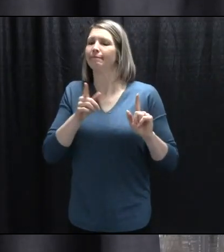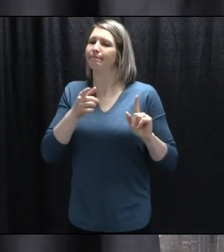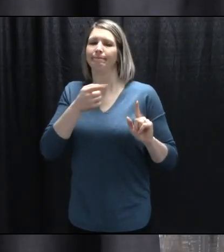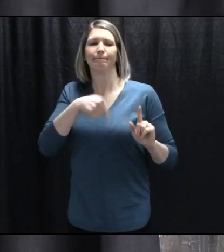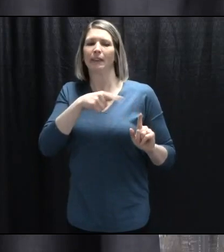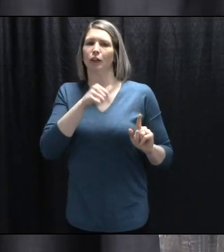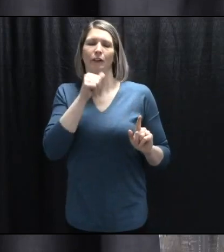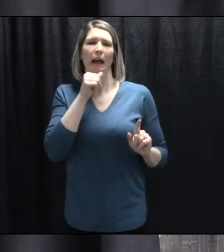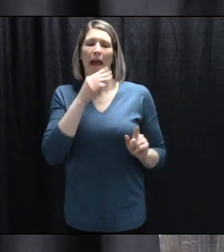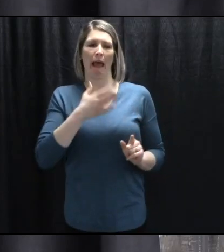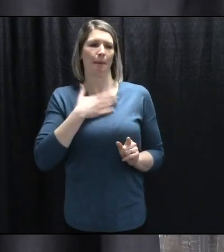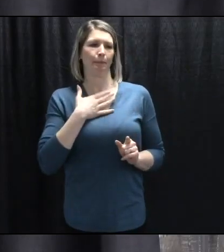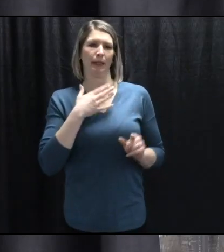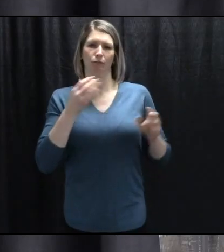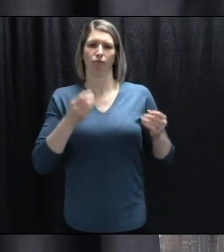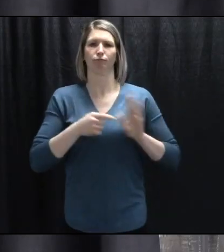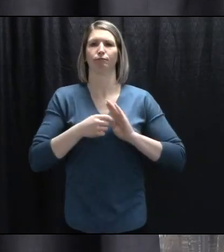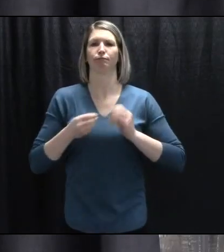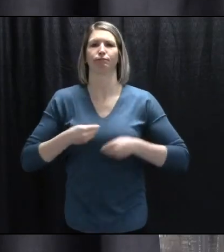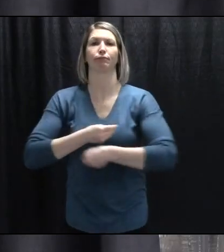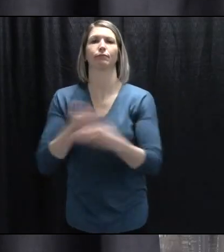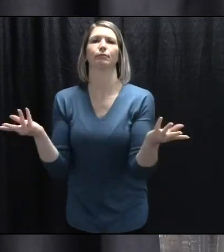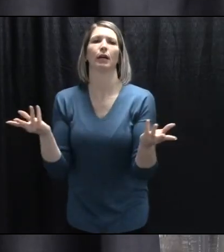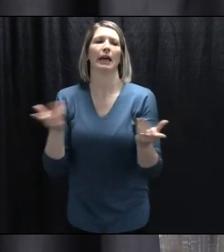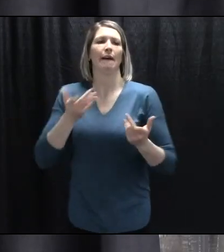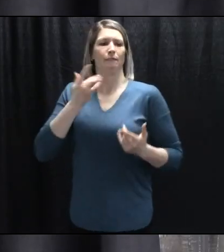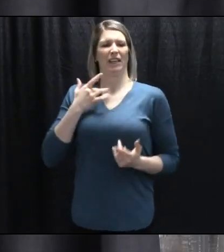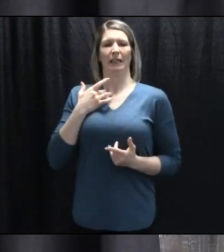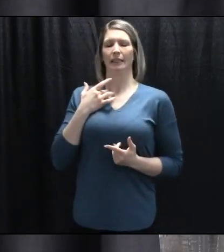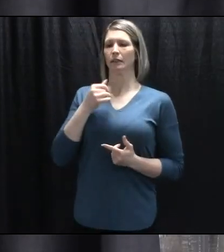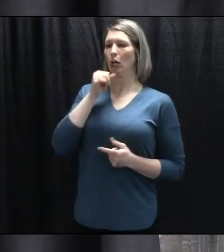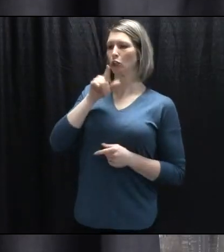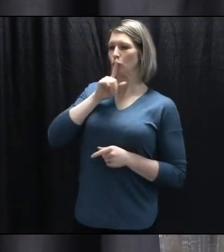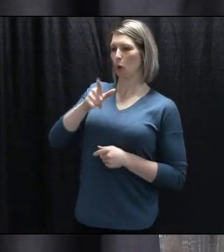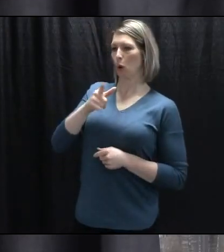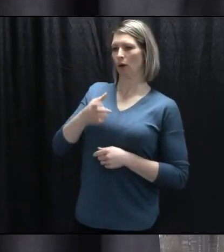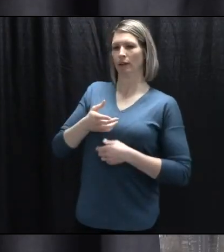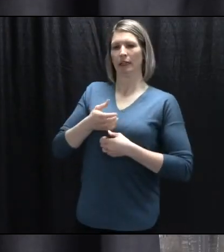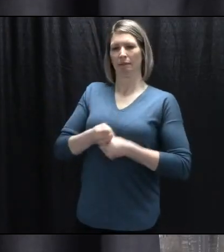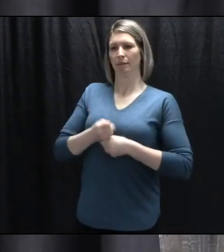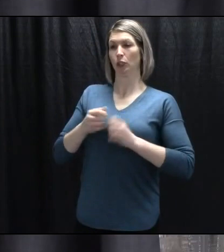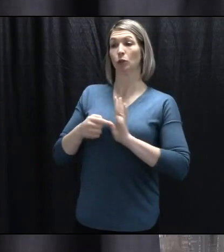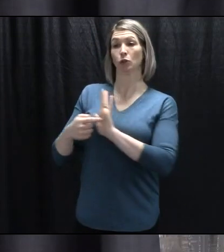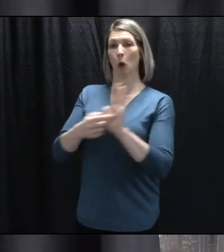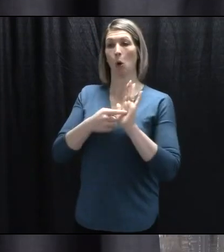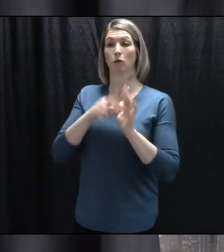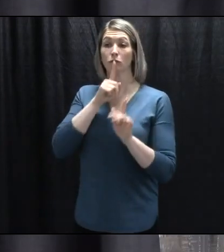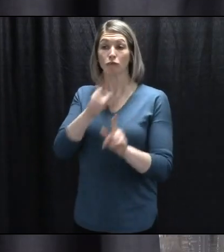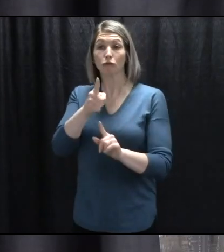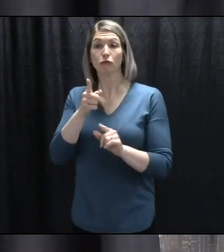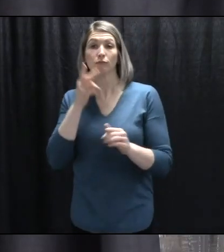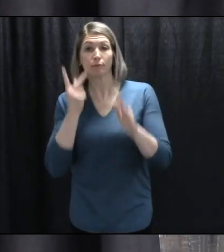very unhappy about the confidence they would have in the answers that they got.